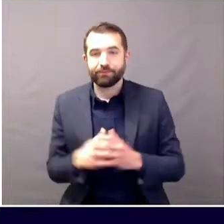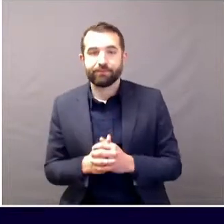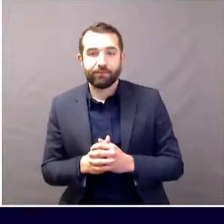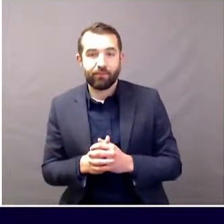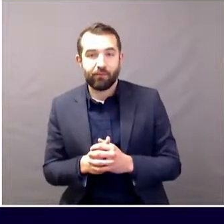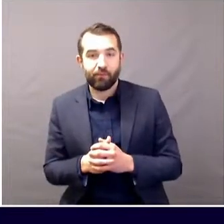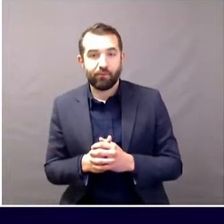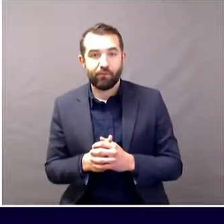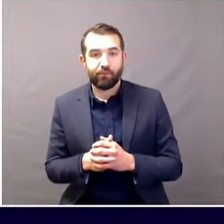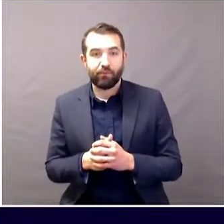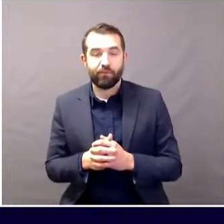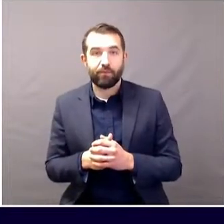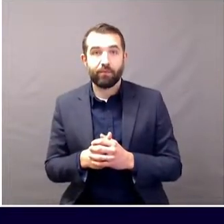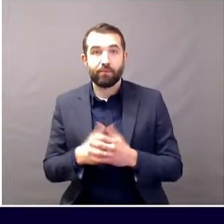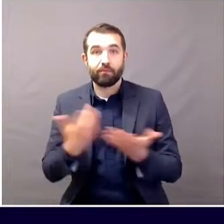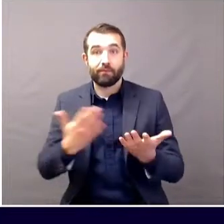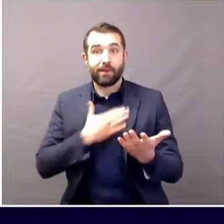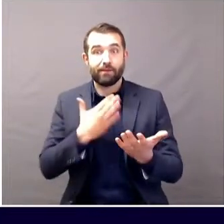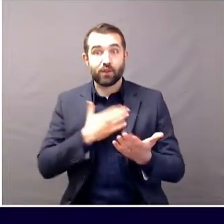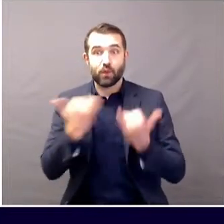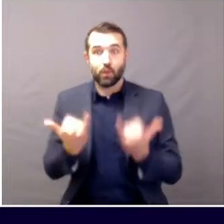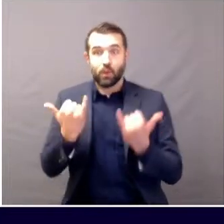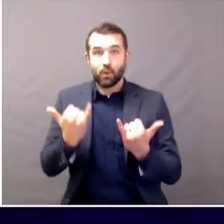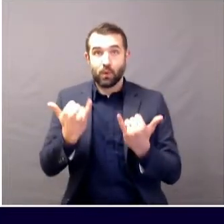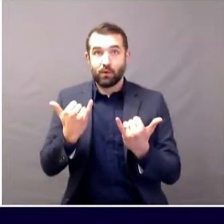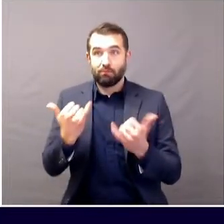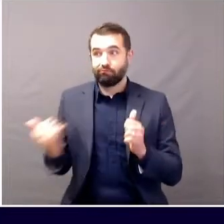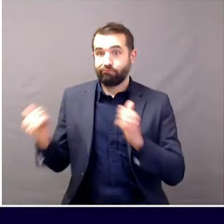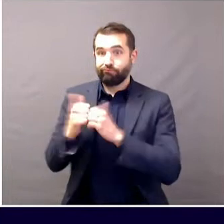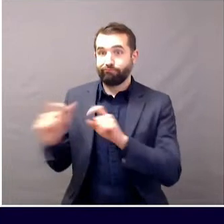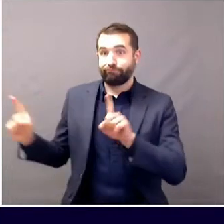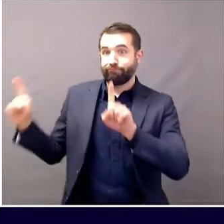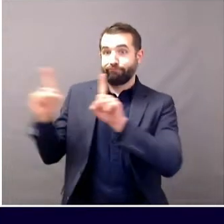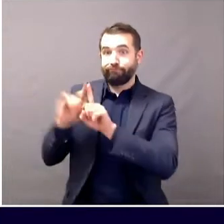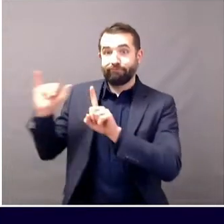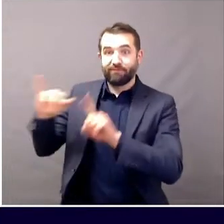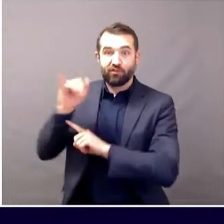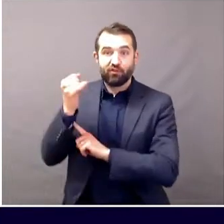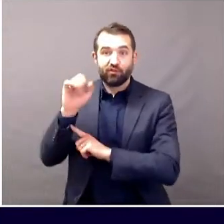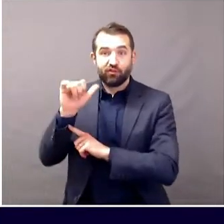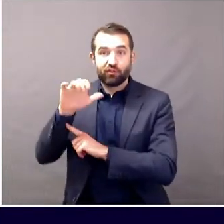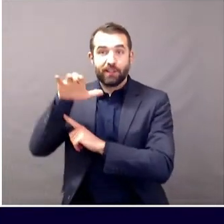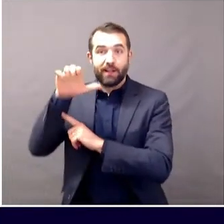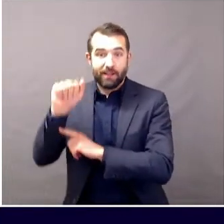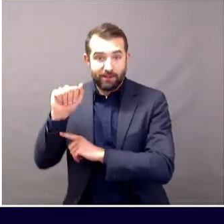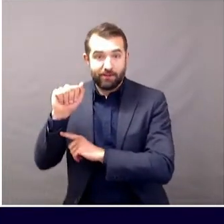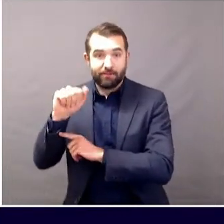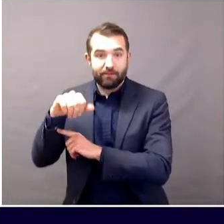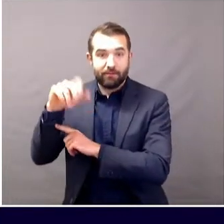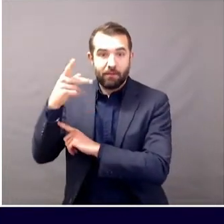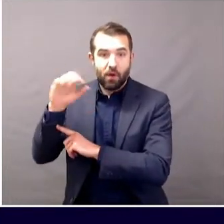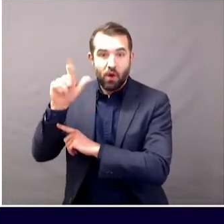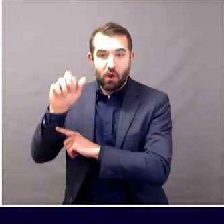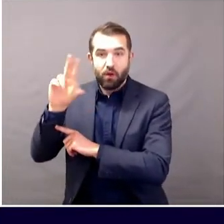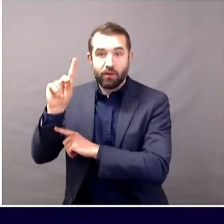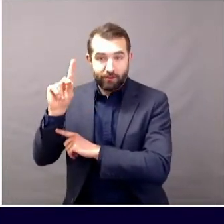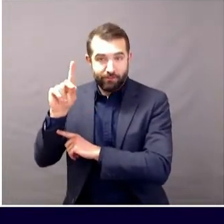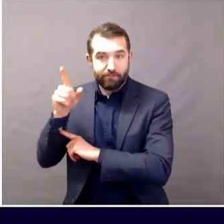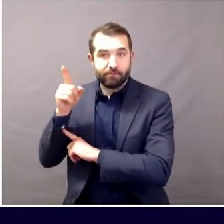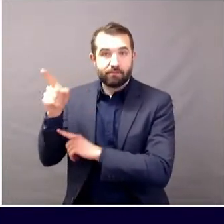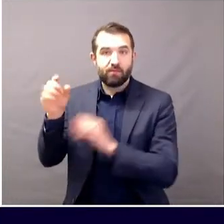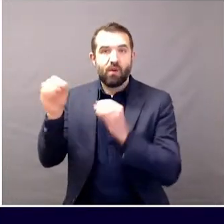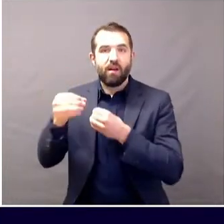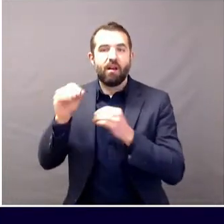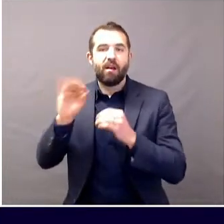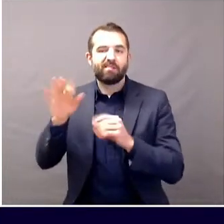And I am delighted this afternoon to be joined by Director Jessica Pollard, the Director of Maine's Office of Behavioral Health.